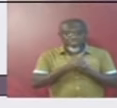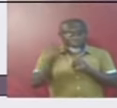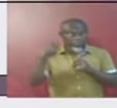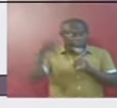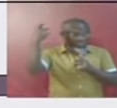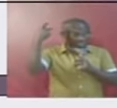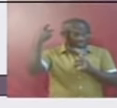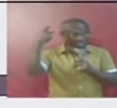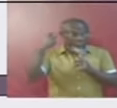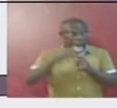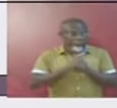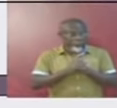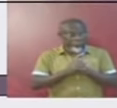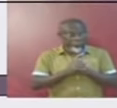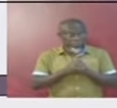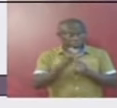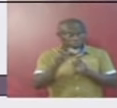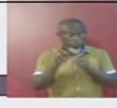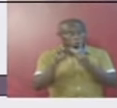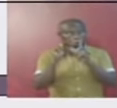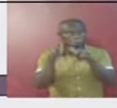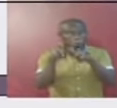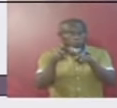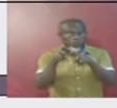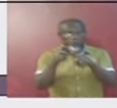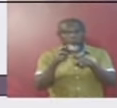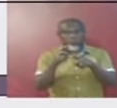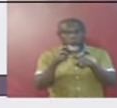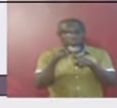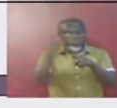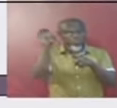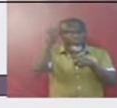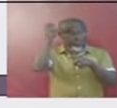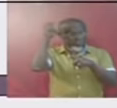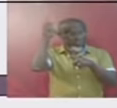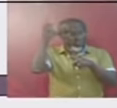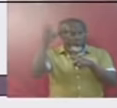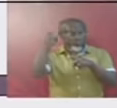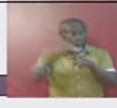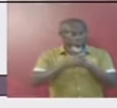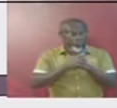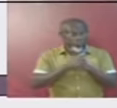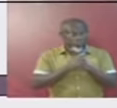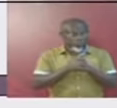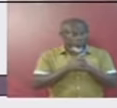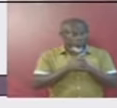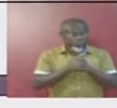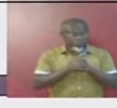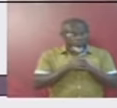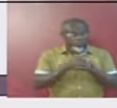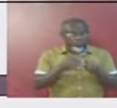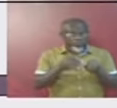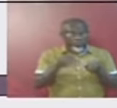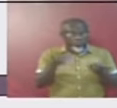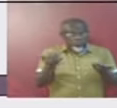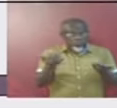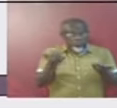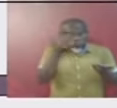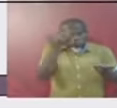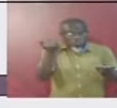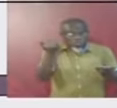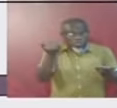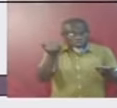potentially life-threatening problems like strokes and heart attacks. Whether or not it's purely due to the increased incidence of a